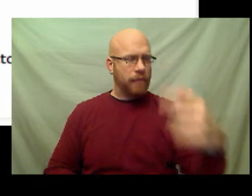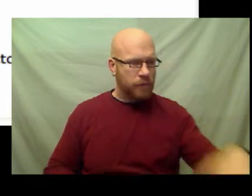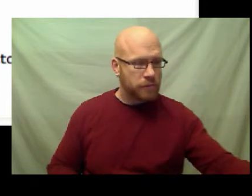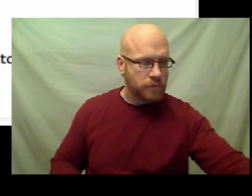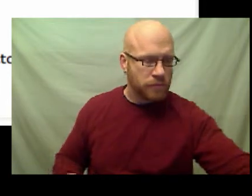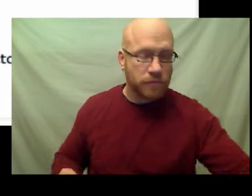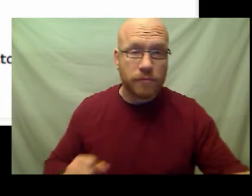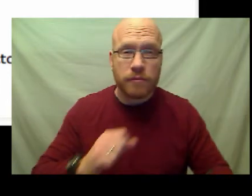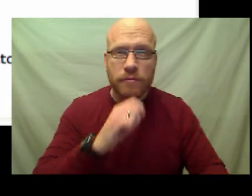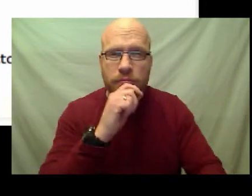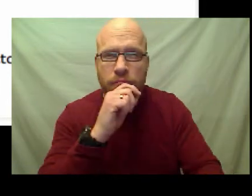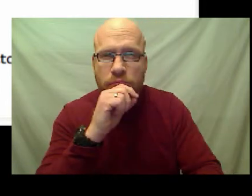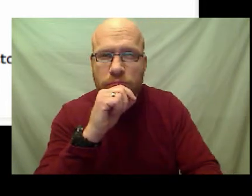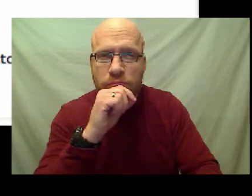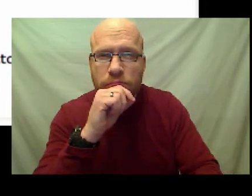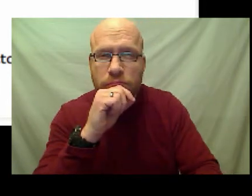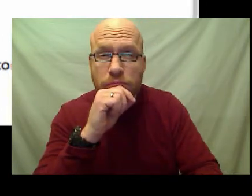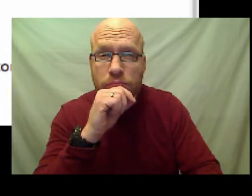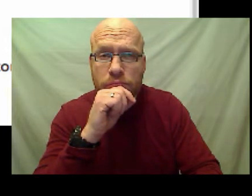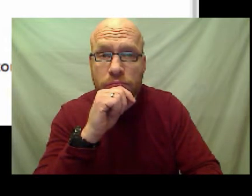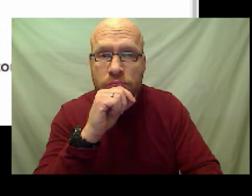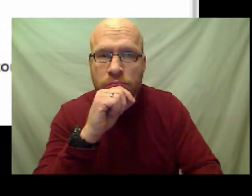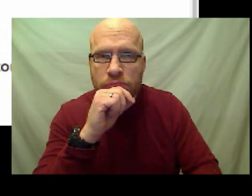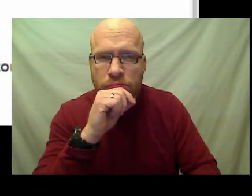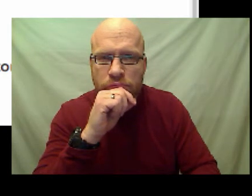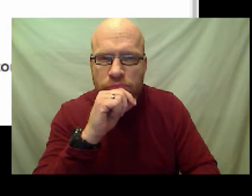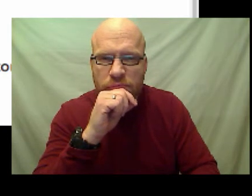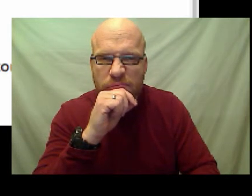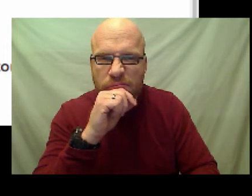unmultiply. Unmultiplying, you would say.